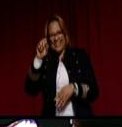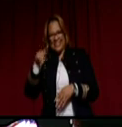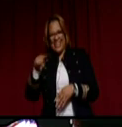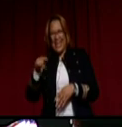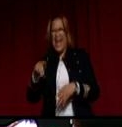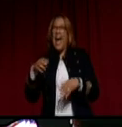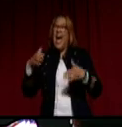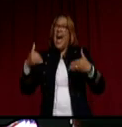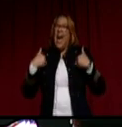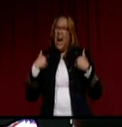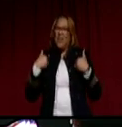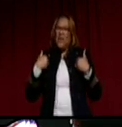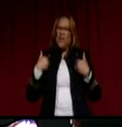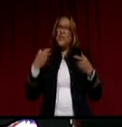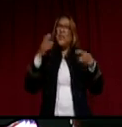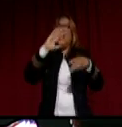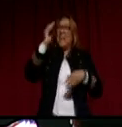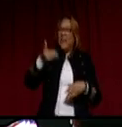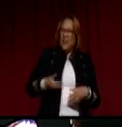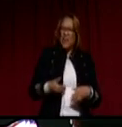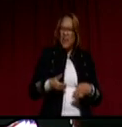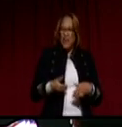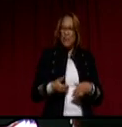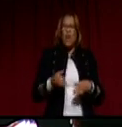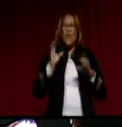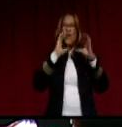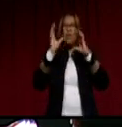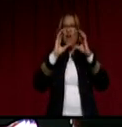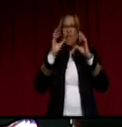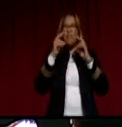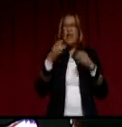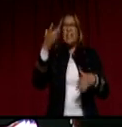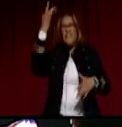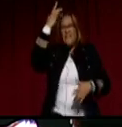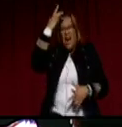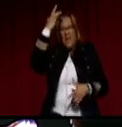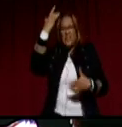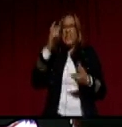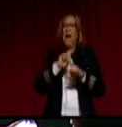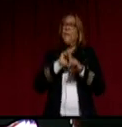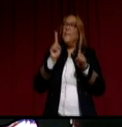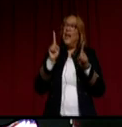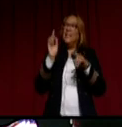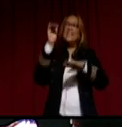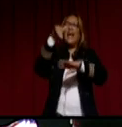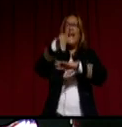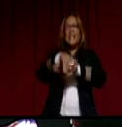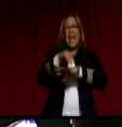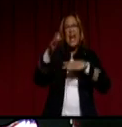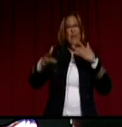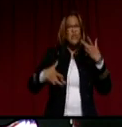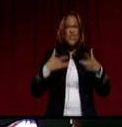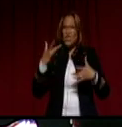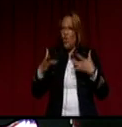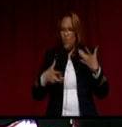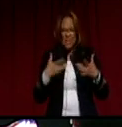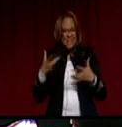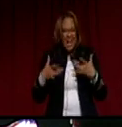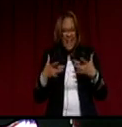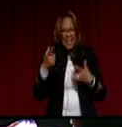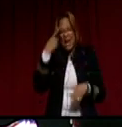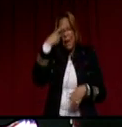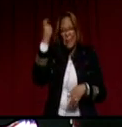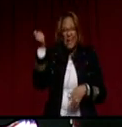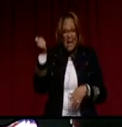And we're going to be talking about this virus and what can be done about it. But tonight, I am so excited tonight,